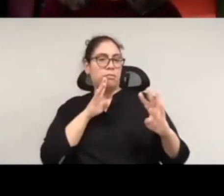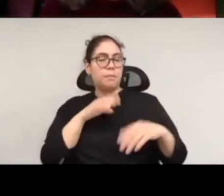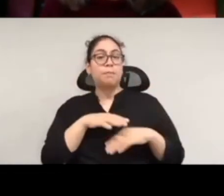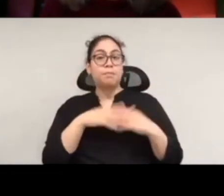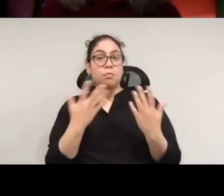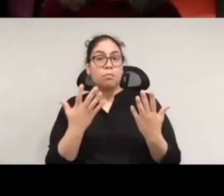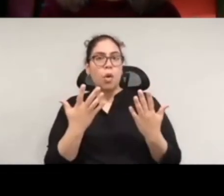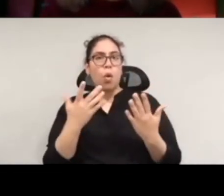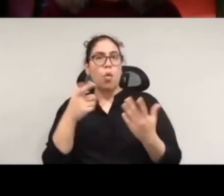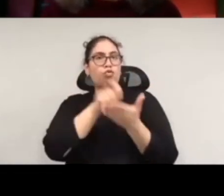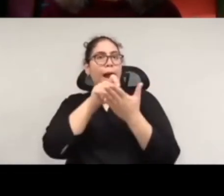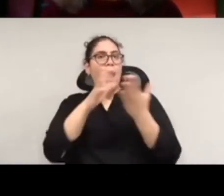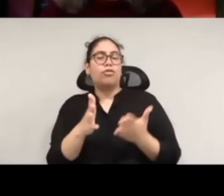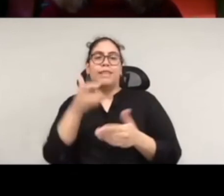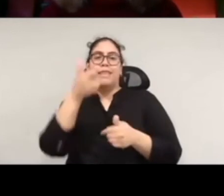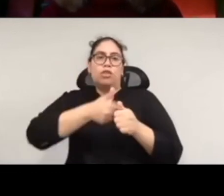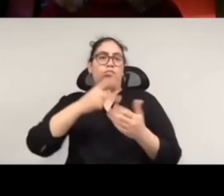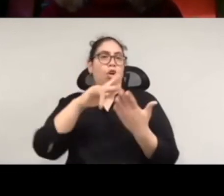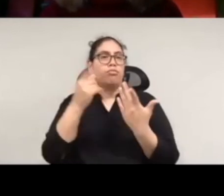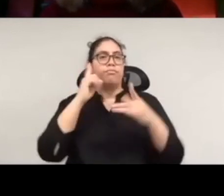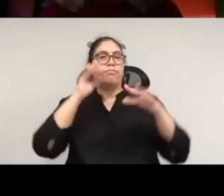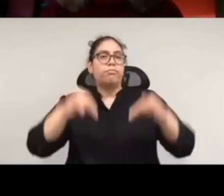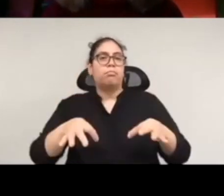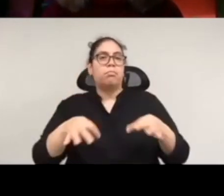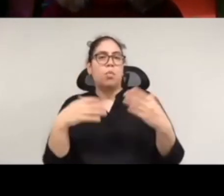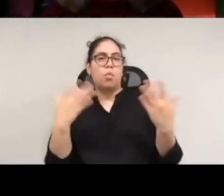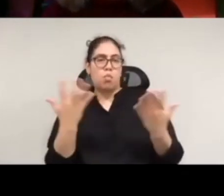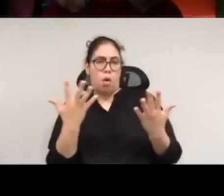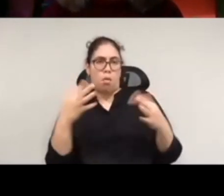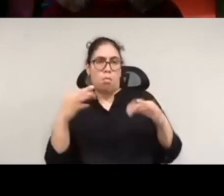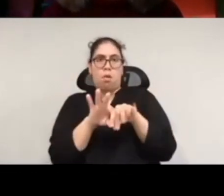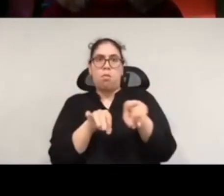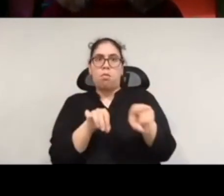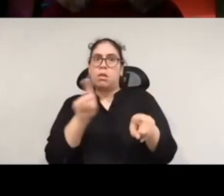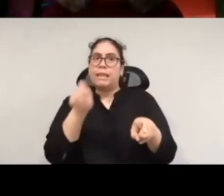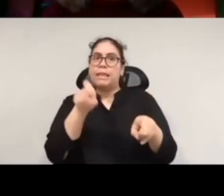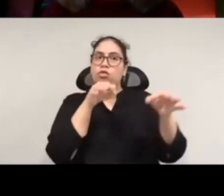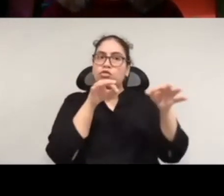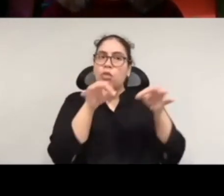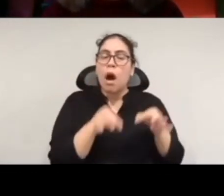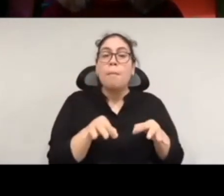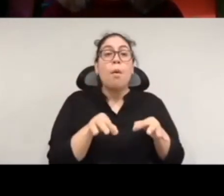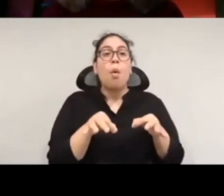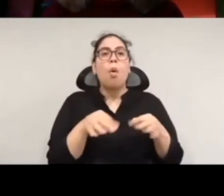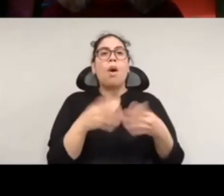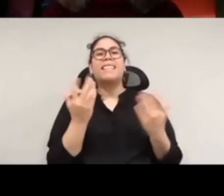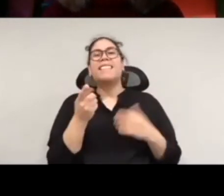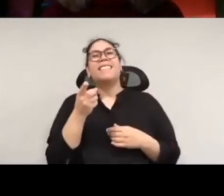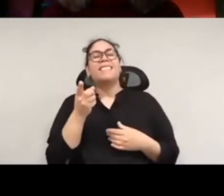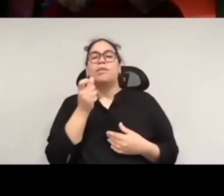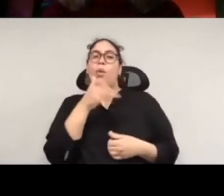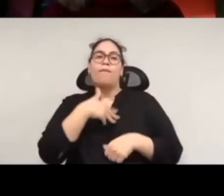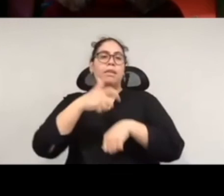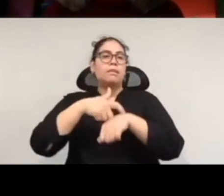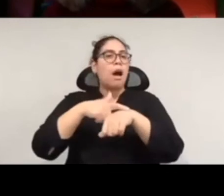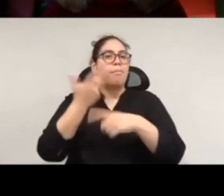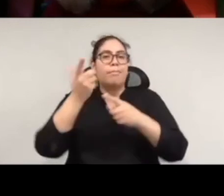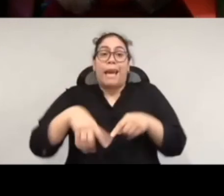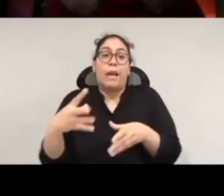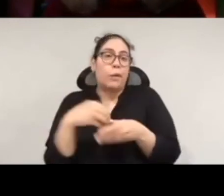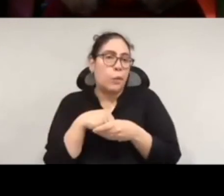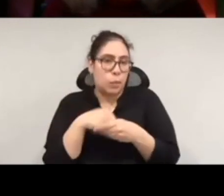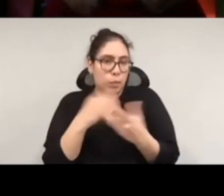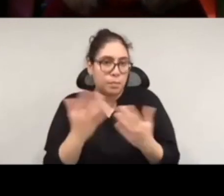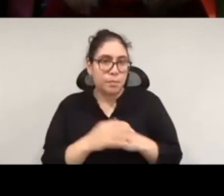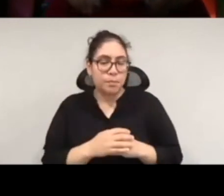of each project decides what needs to be described and what doesn't, or we don't have time for. Yeah. Can I